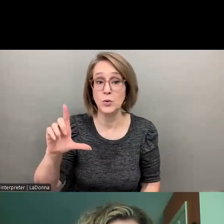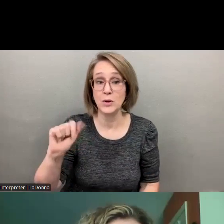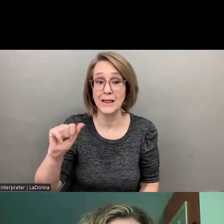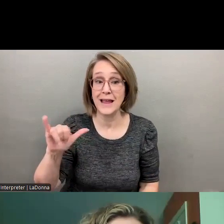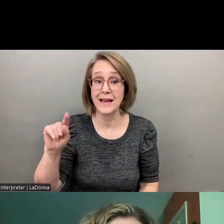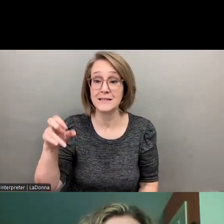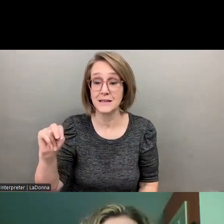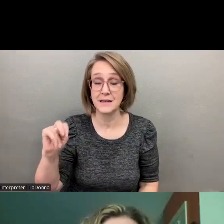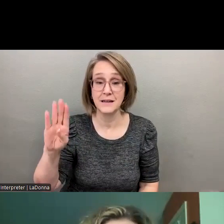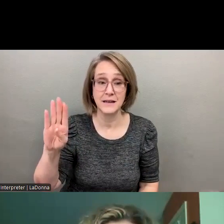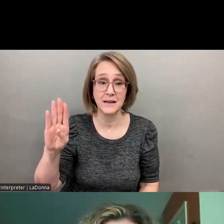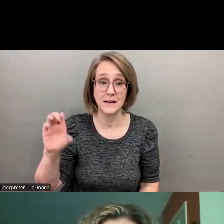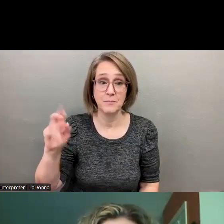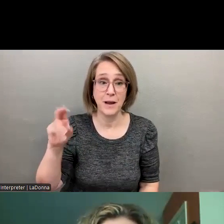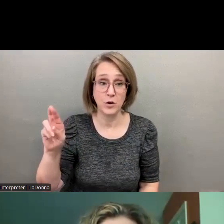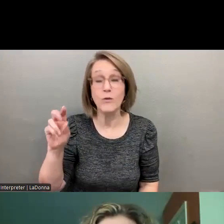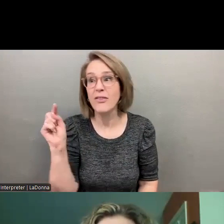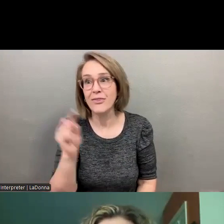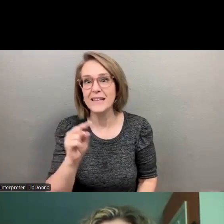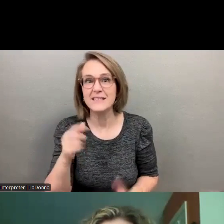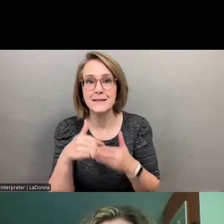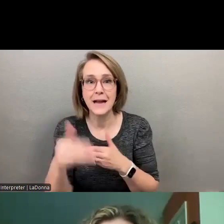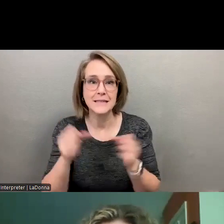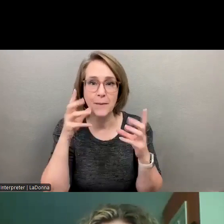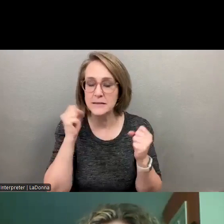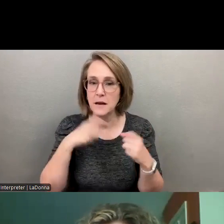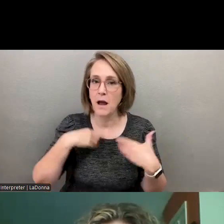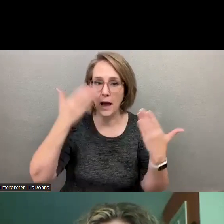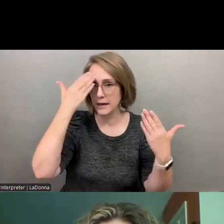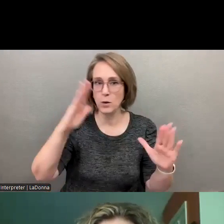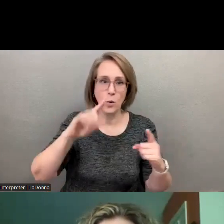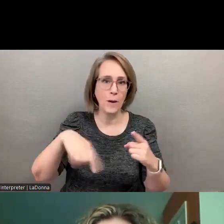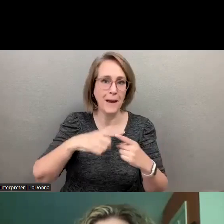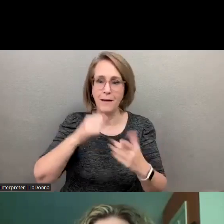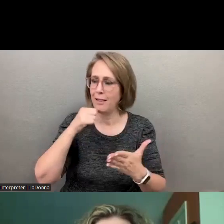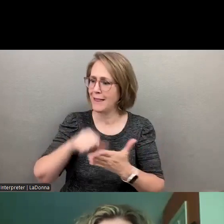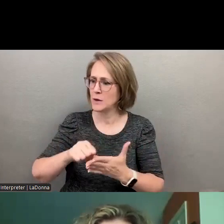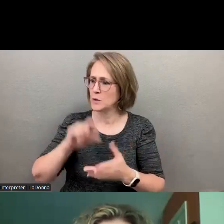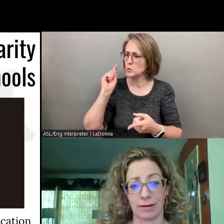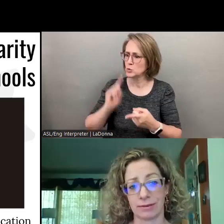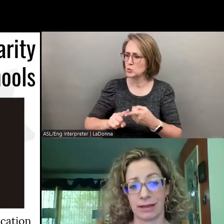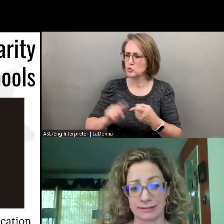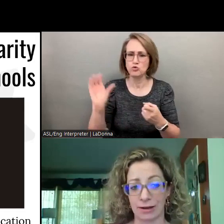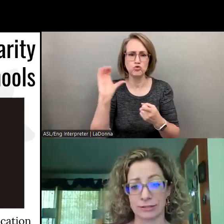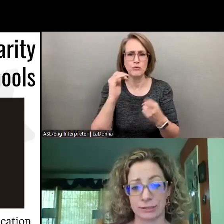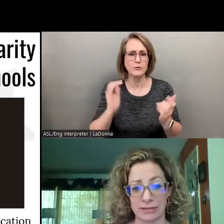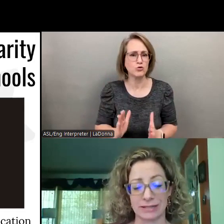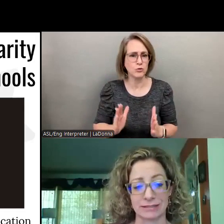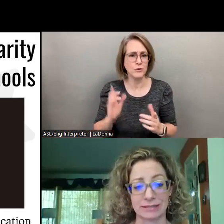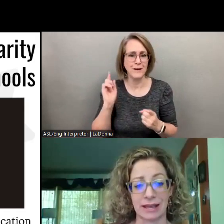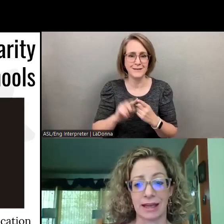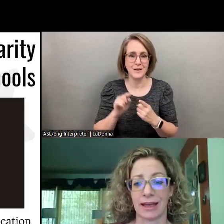Becker. This is amazing because I didn't know about Letters to Strangers until